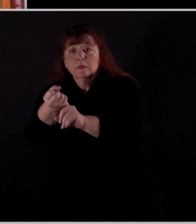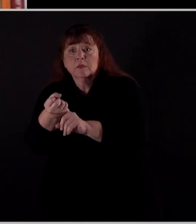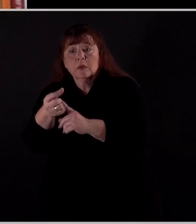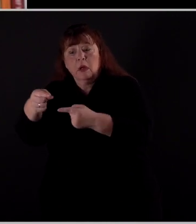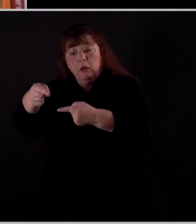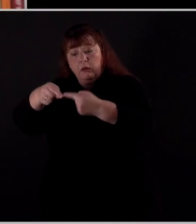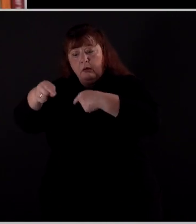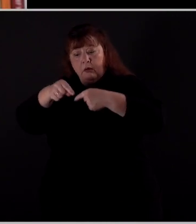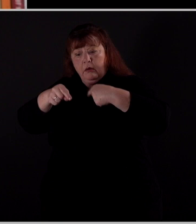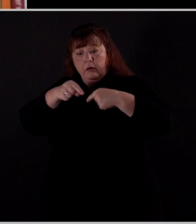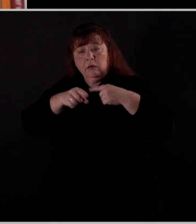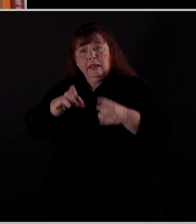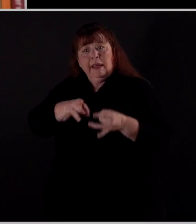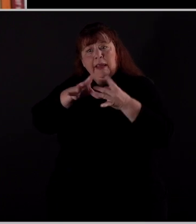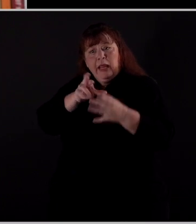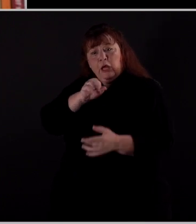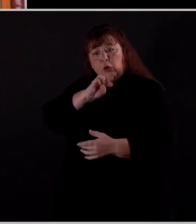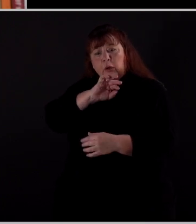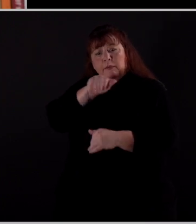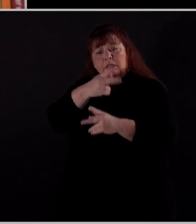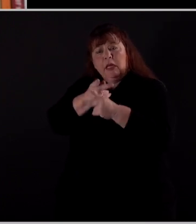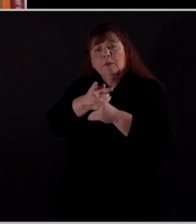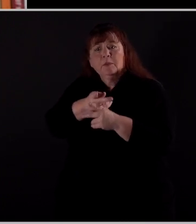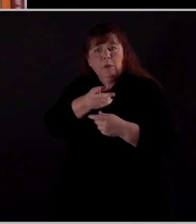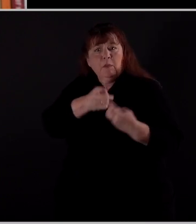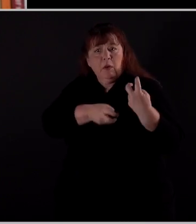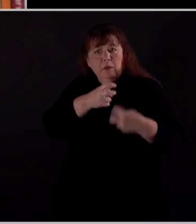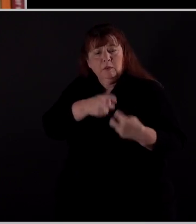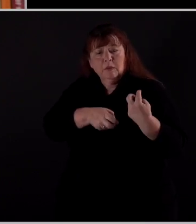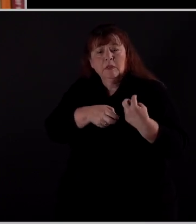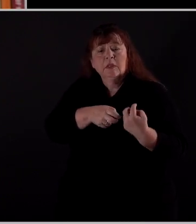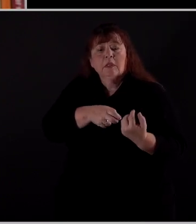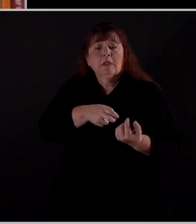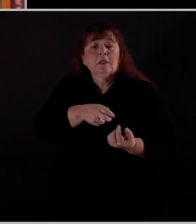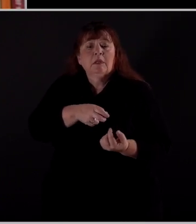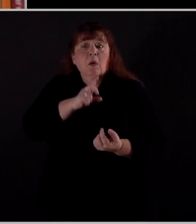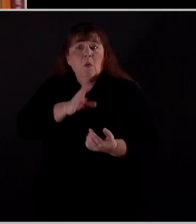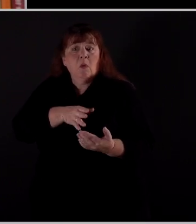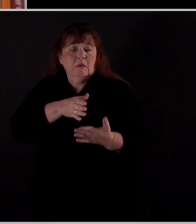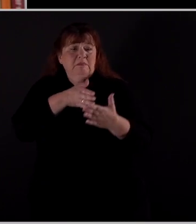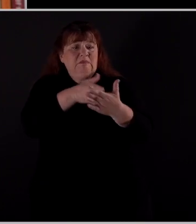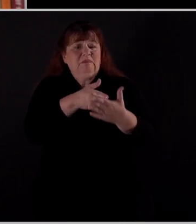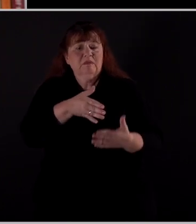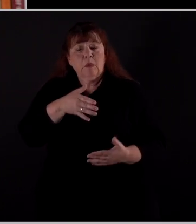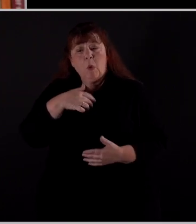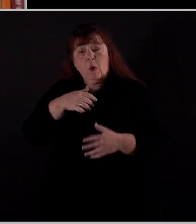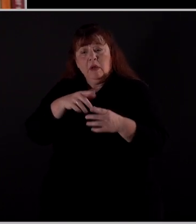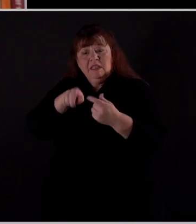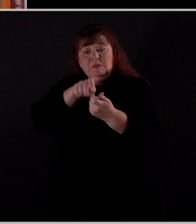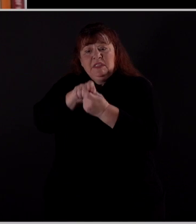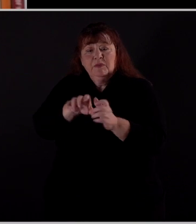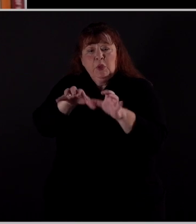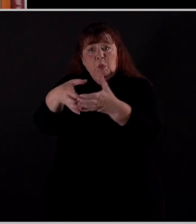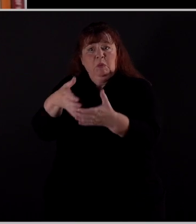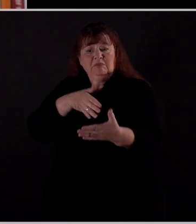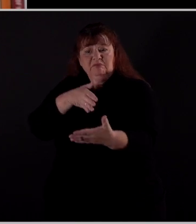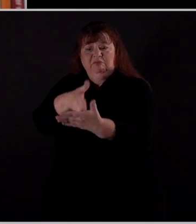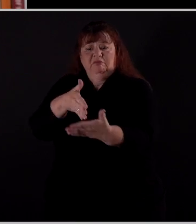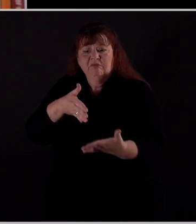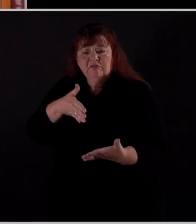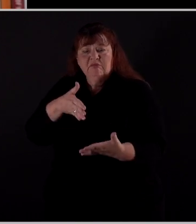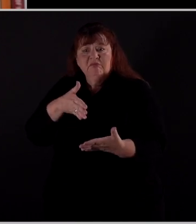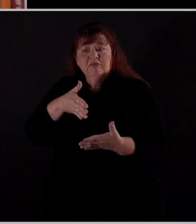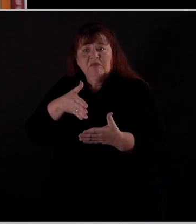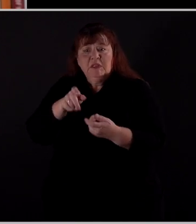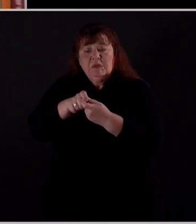back to hate crime types of issues or significant biases or prejudice that people may have against a particular